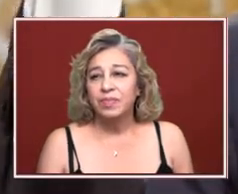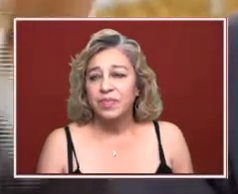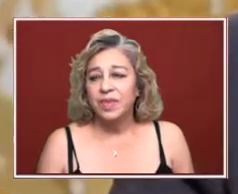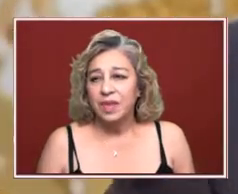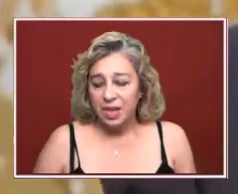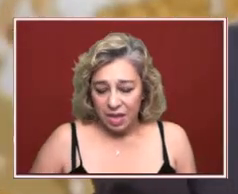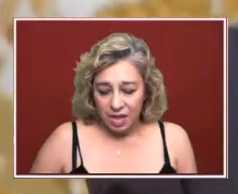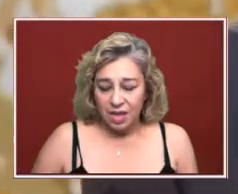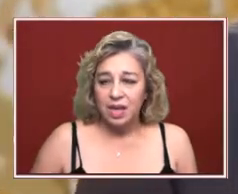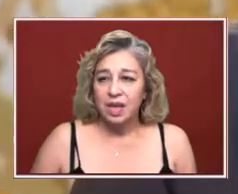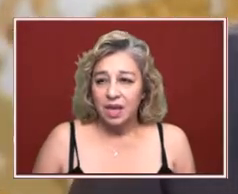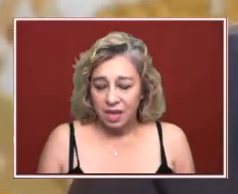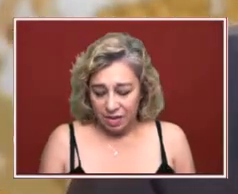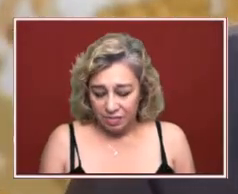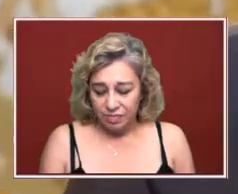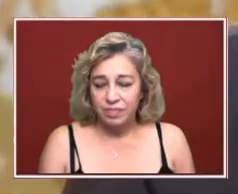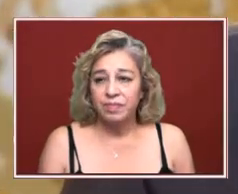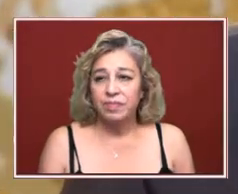quererlo hacer